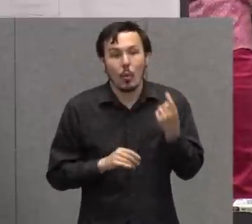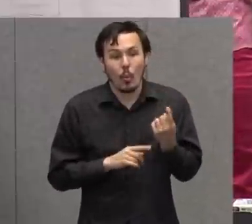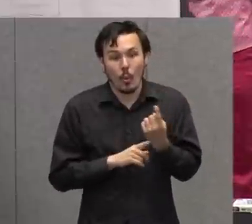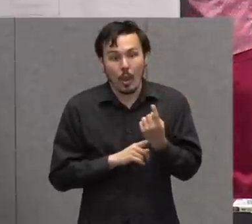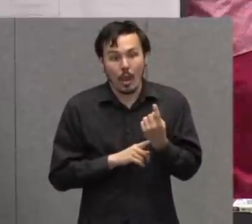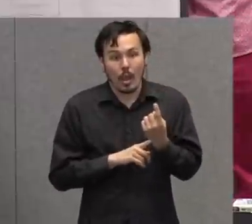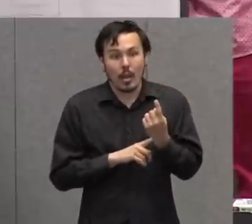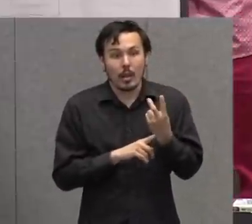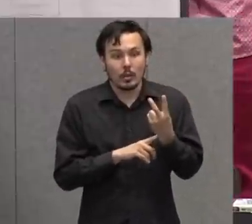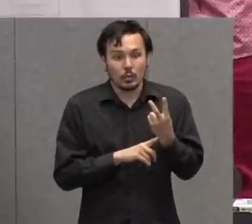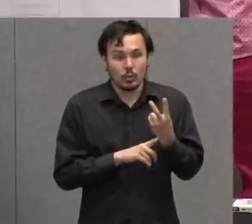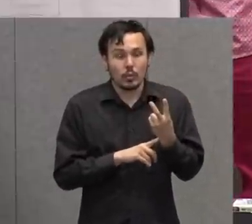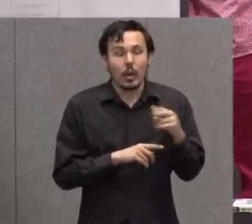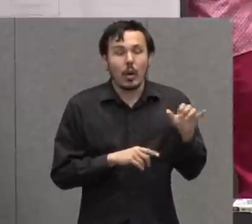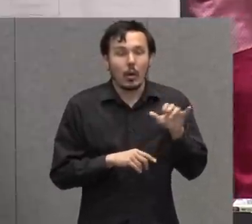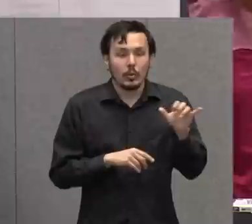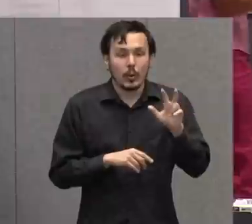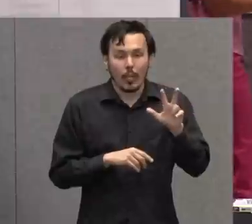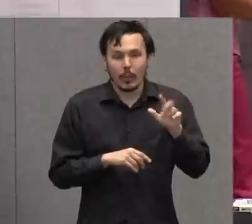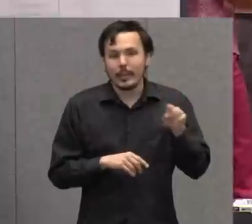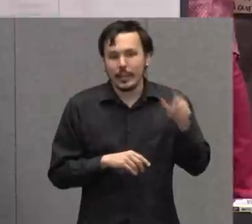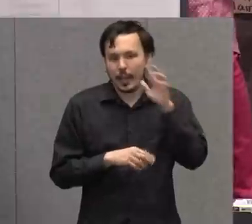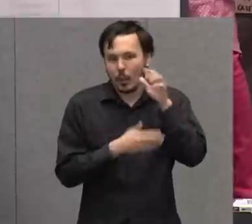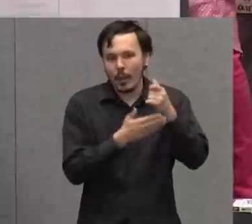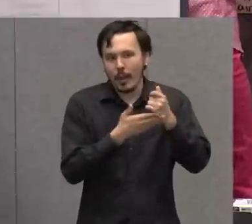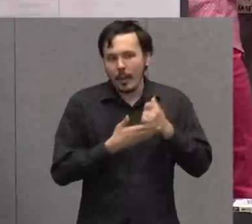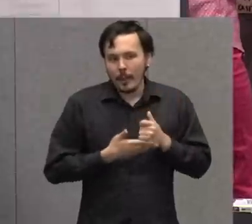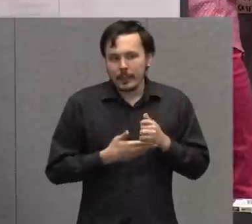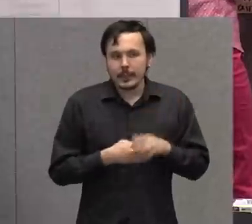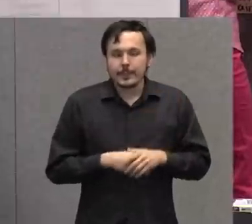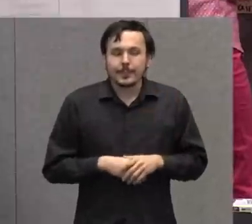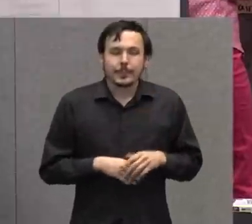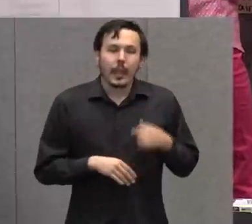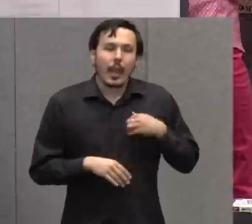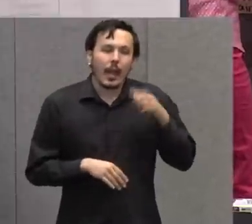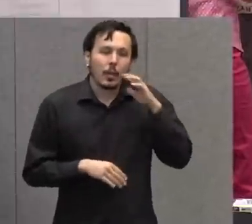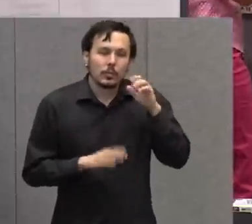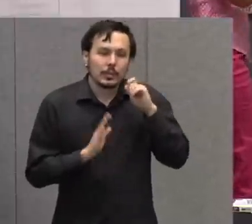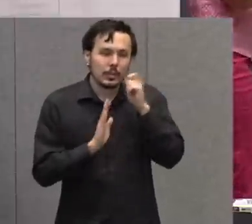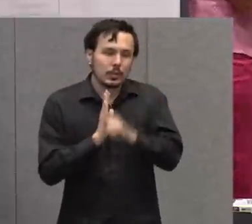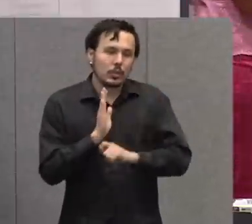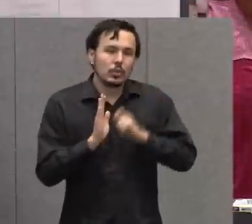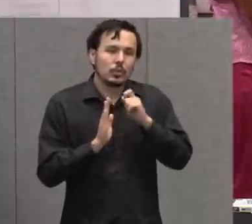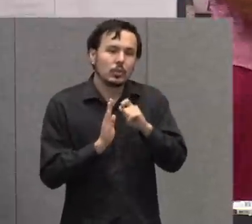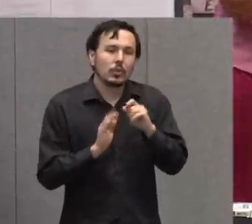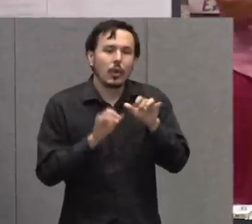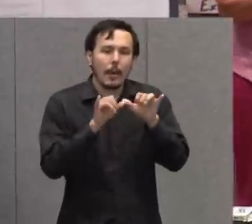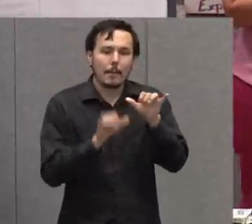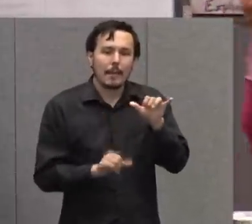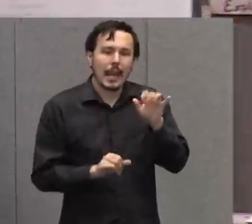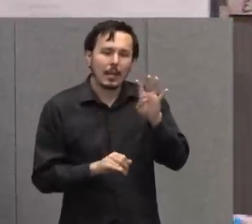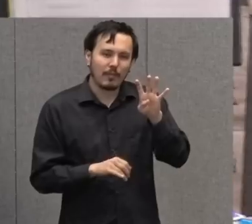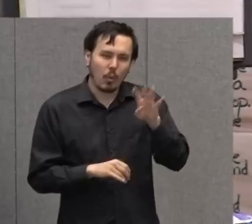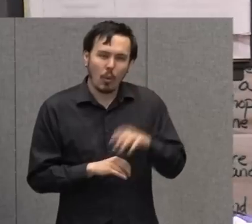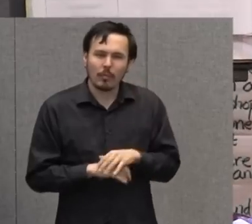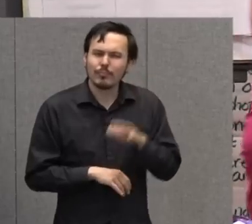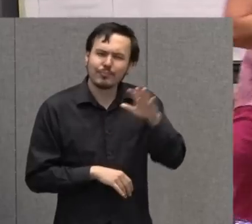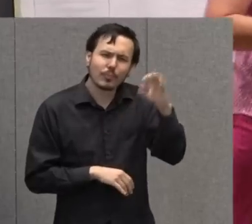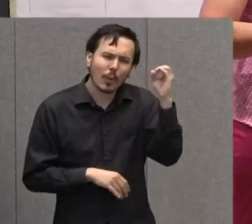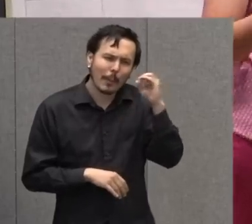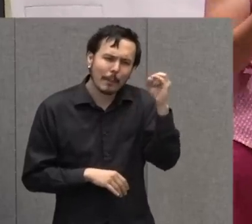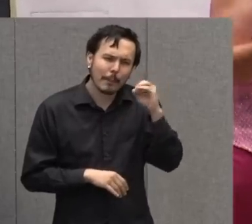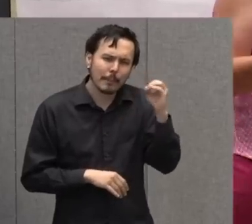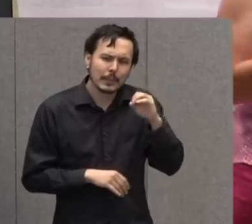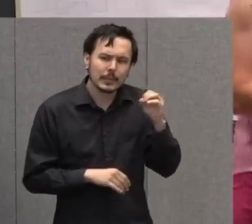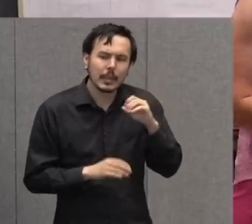2 and the 3 helps me. And I'm going to circle pattern 4. Why do you think I circled the